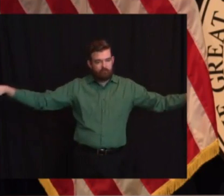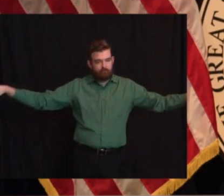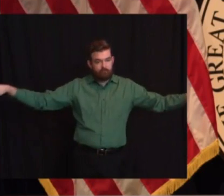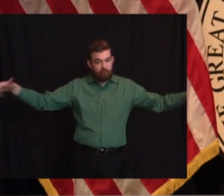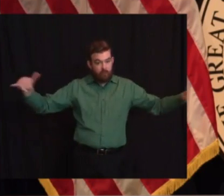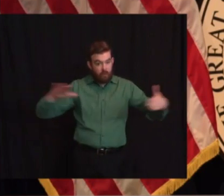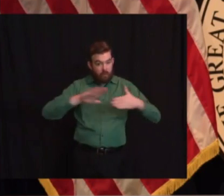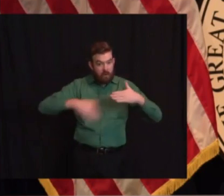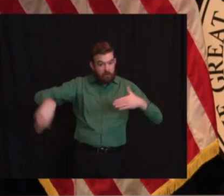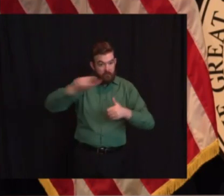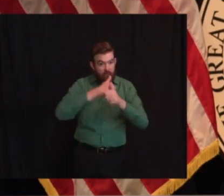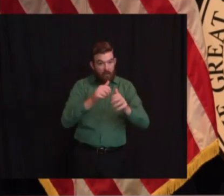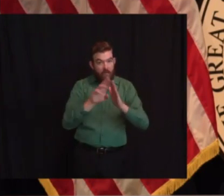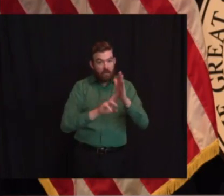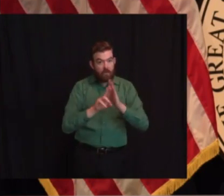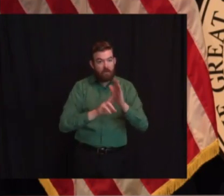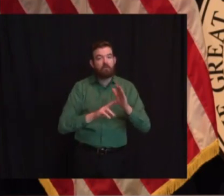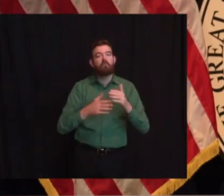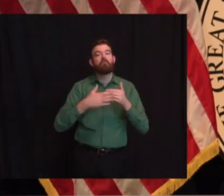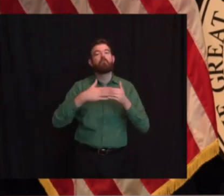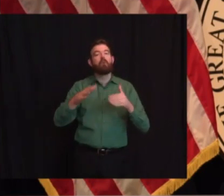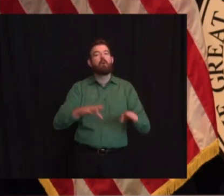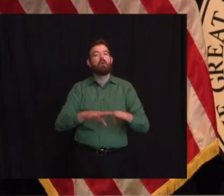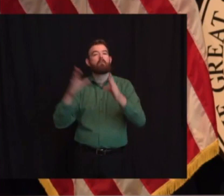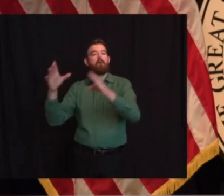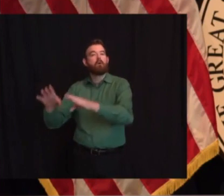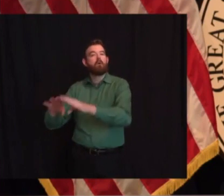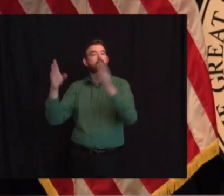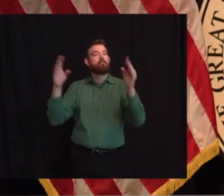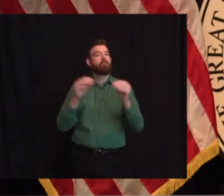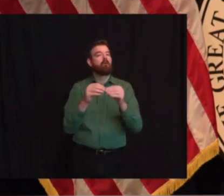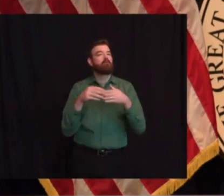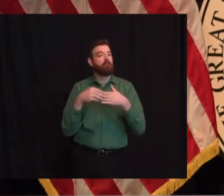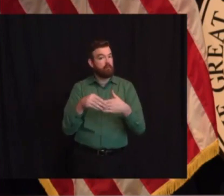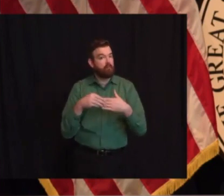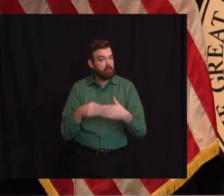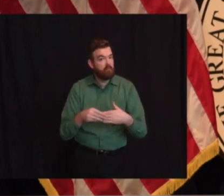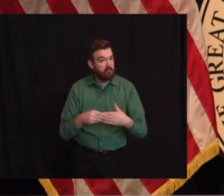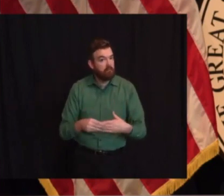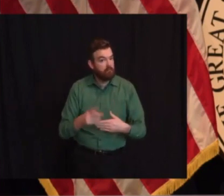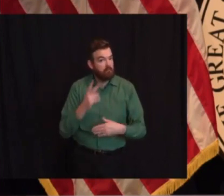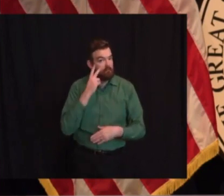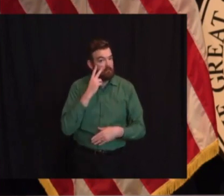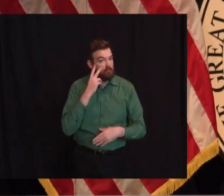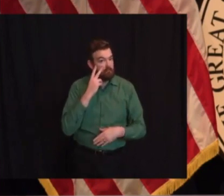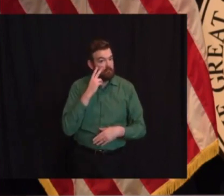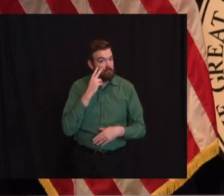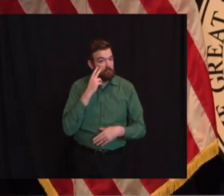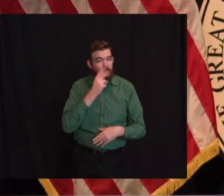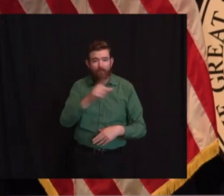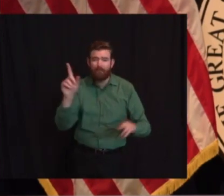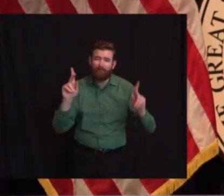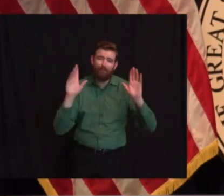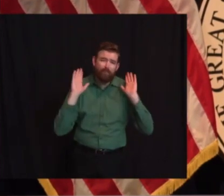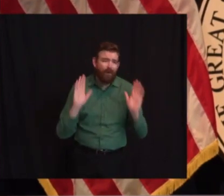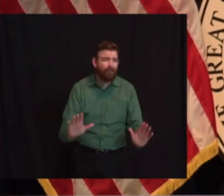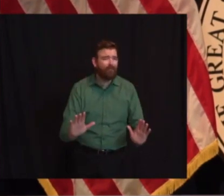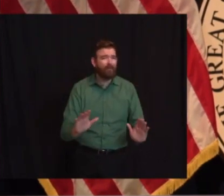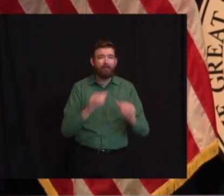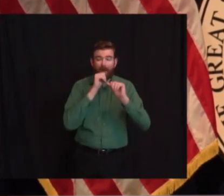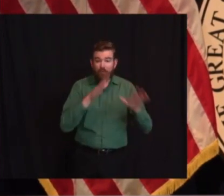freedom across a whole number of fronts, and we could do this together. You've been extraordinary so far. God bless you. Thank you for